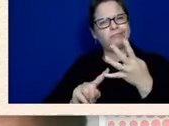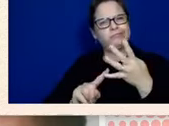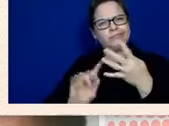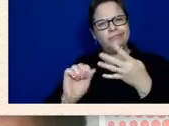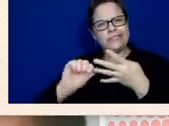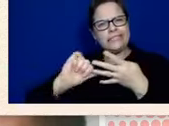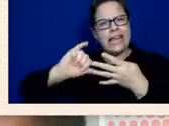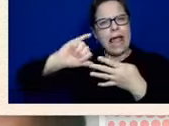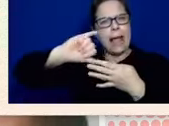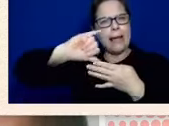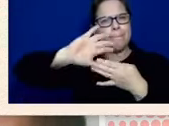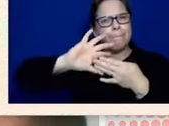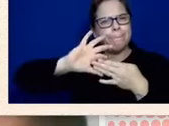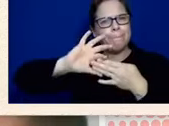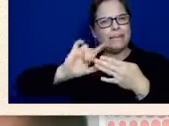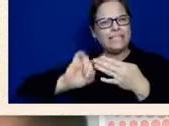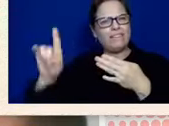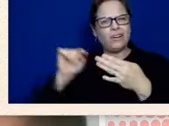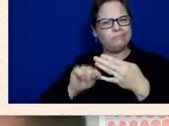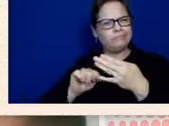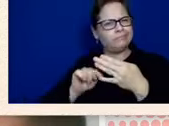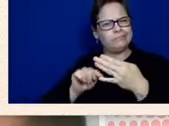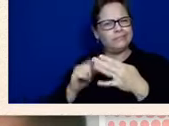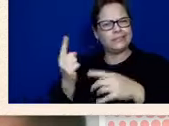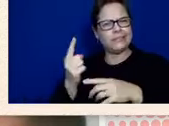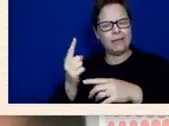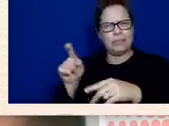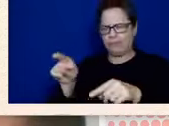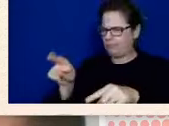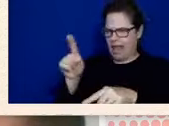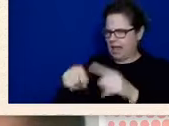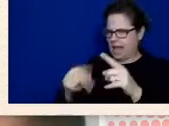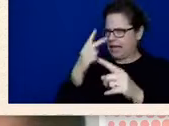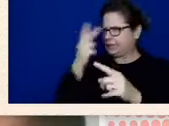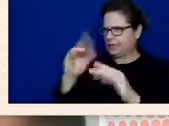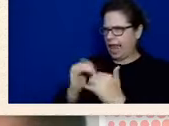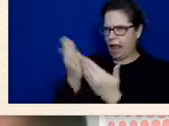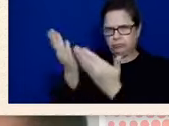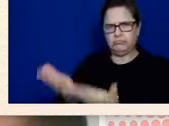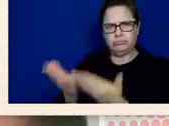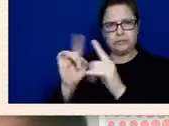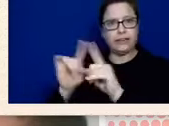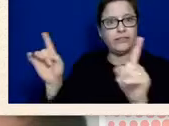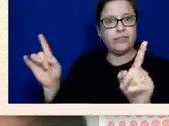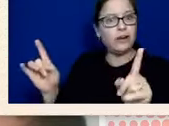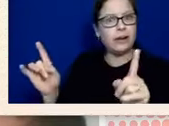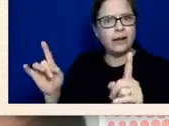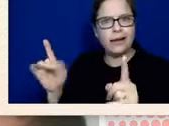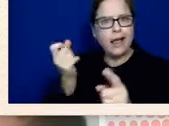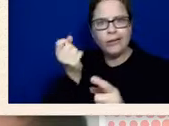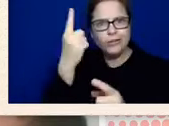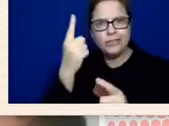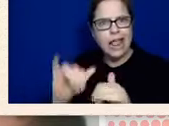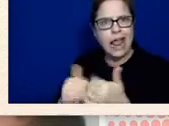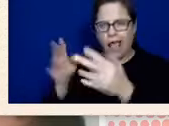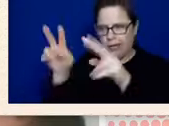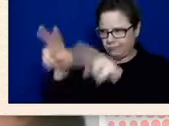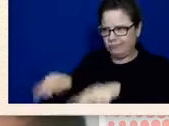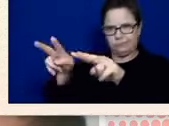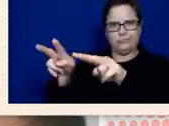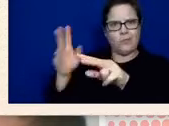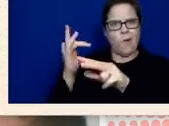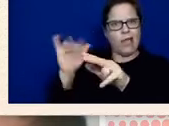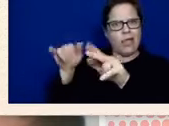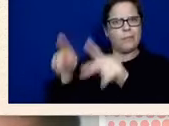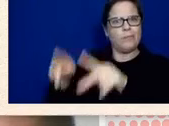visibly not being able to see what was so different. Like just took in consideration like what makes somebody